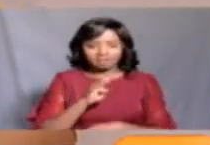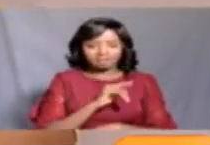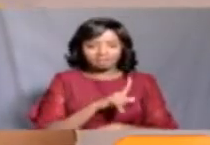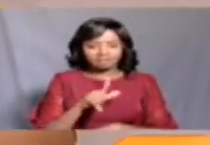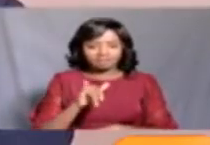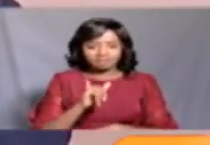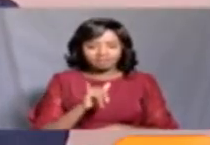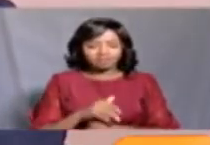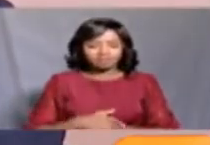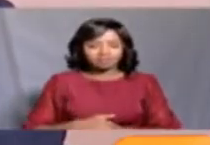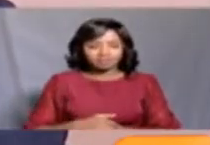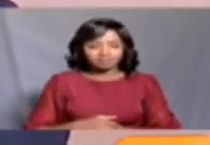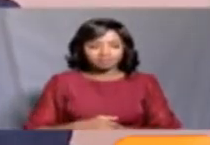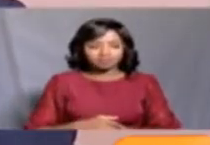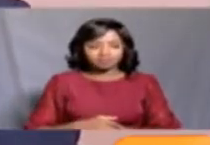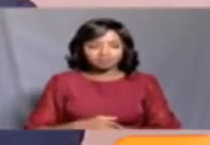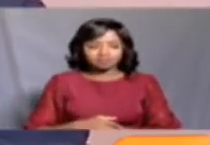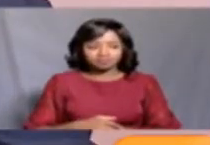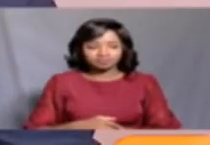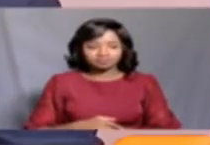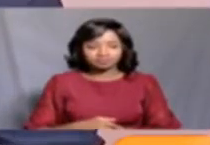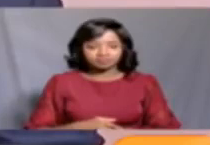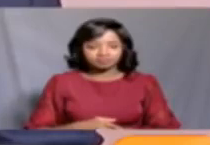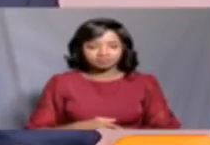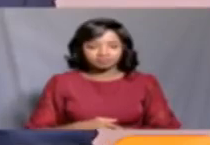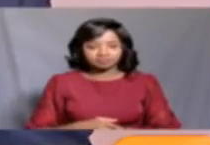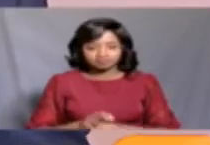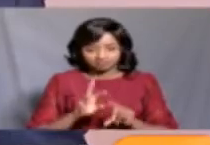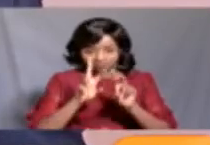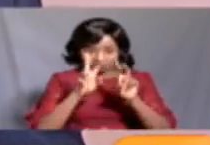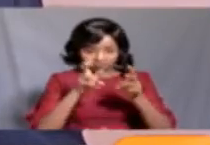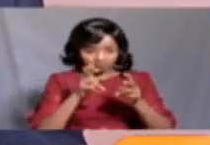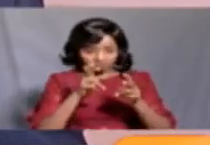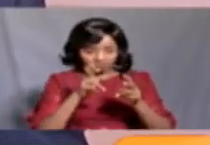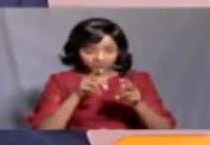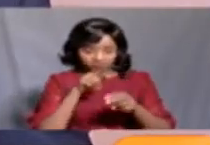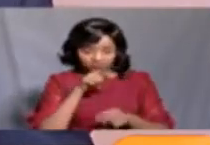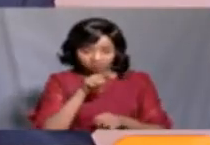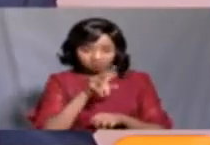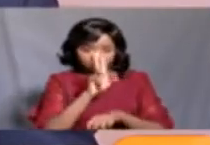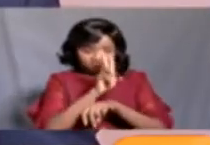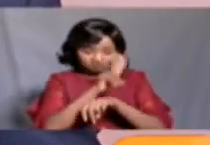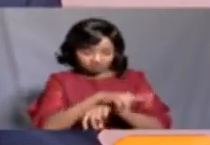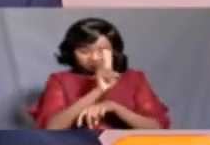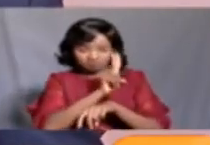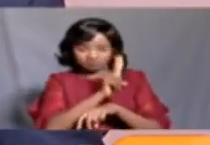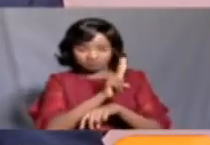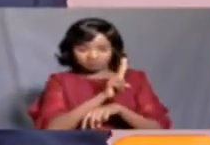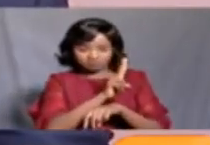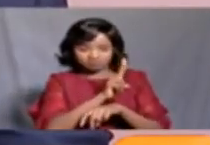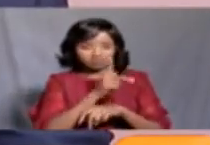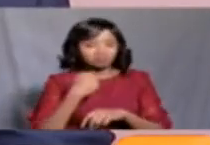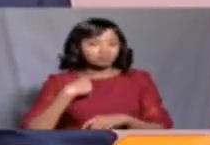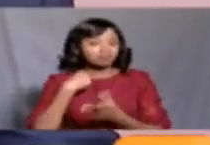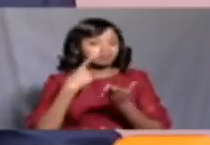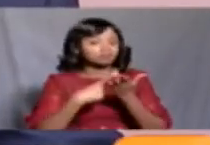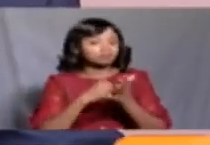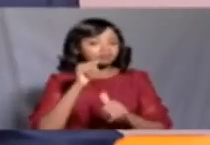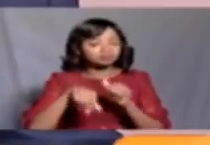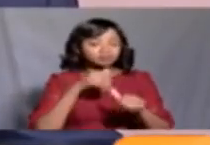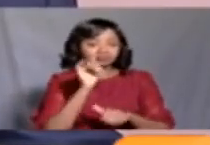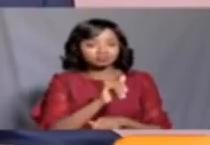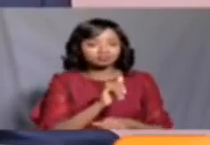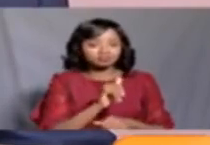anthropologist in making the University of Nairobi. The issue of stigma, the case I can discuss about, let's say, for